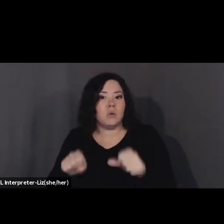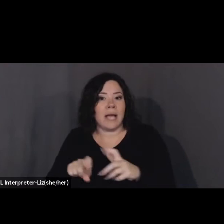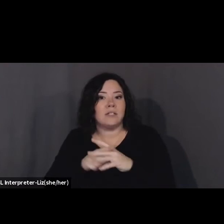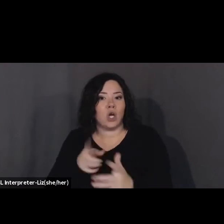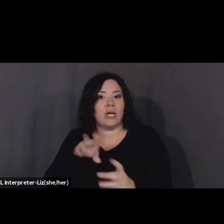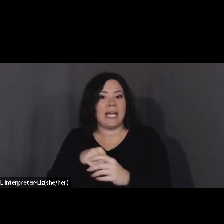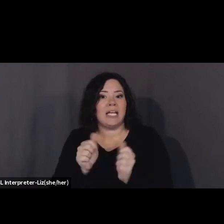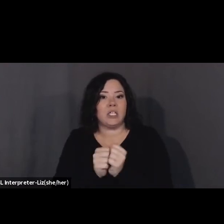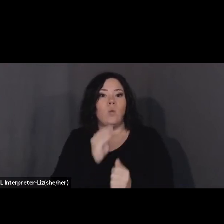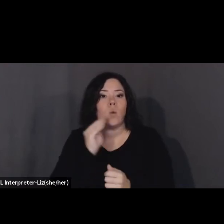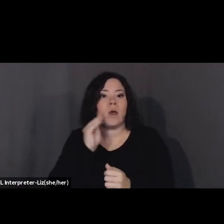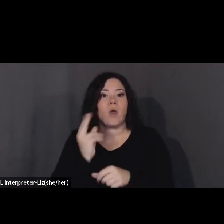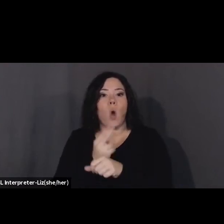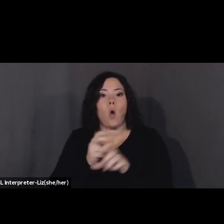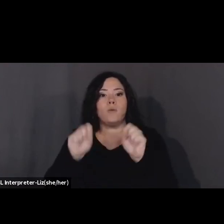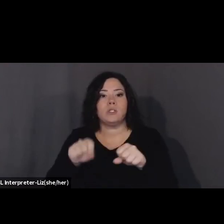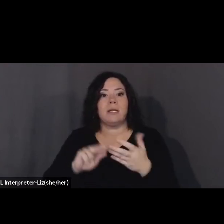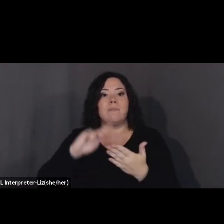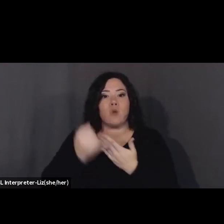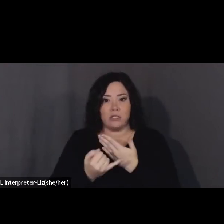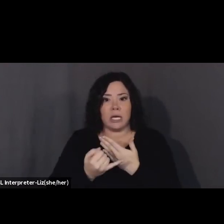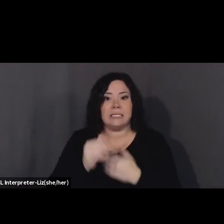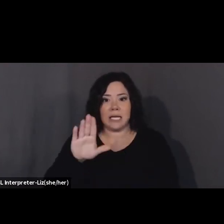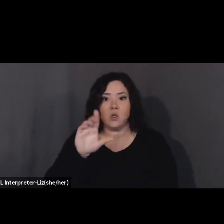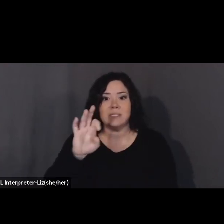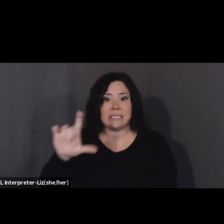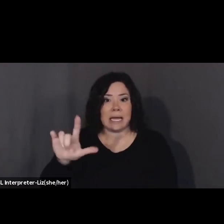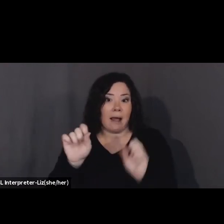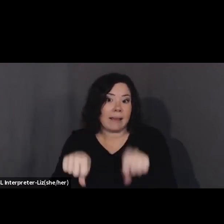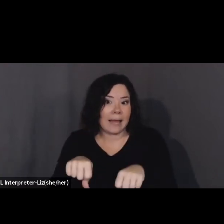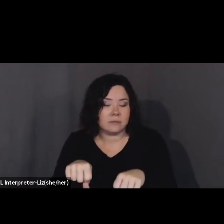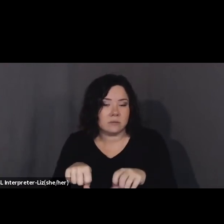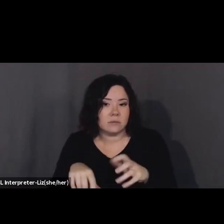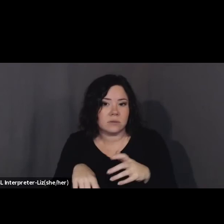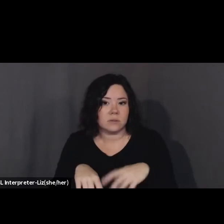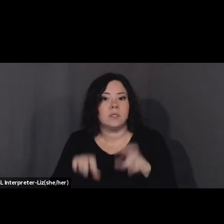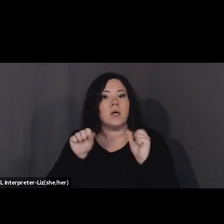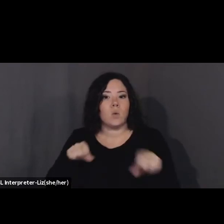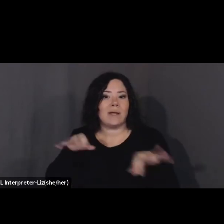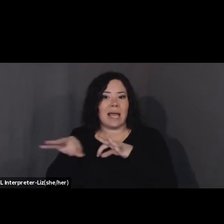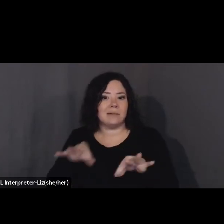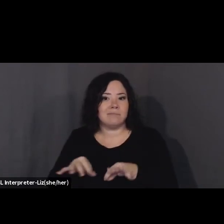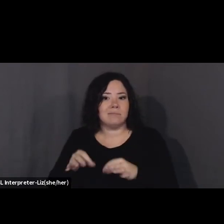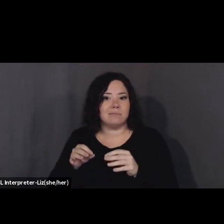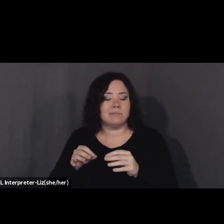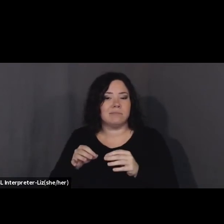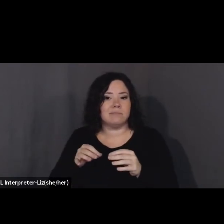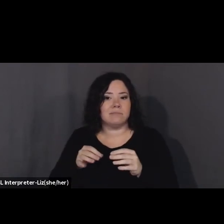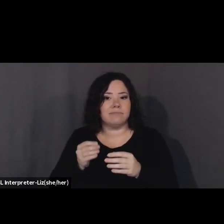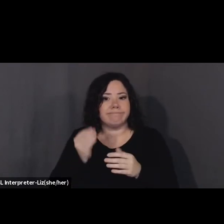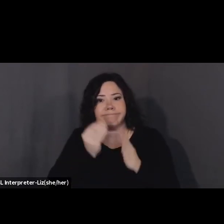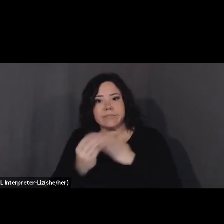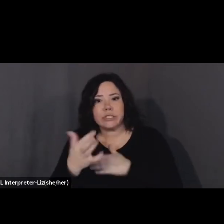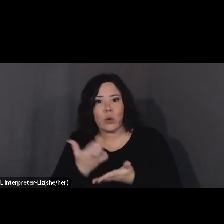home usability project in your CIL. And we can share materials about that. And I'm